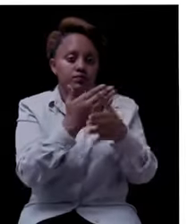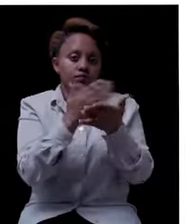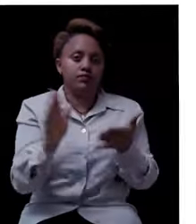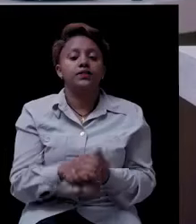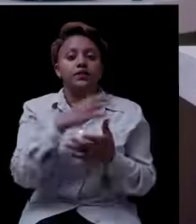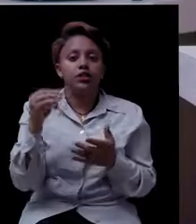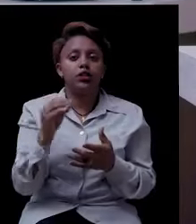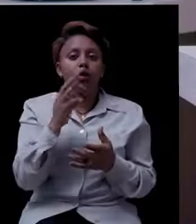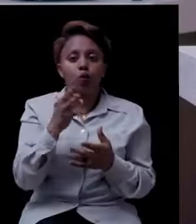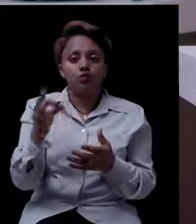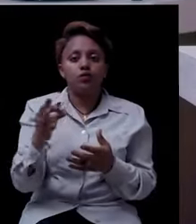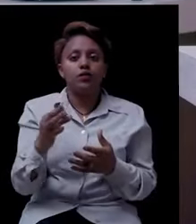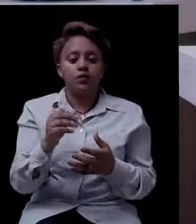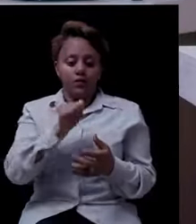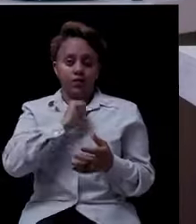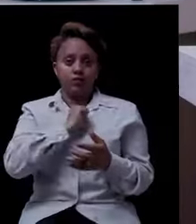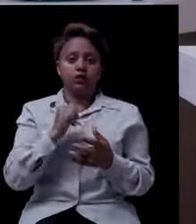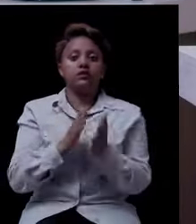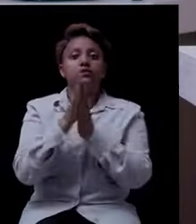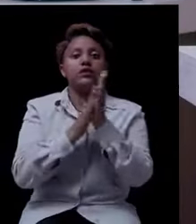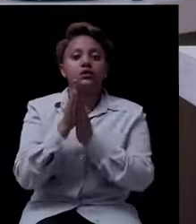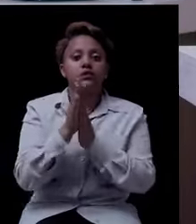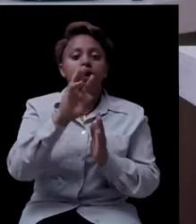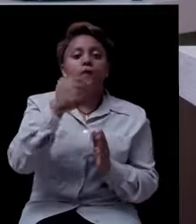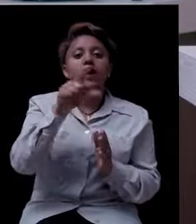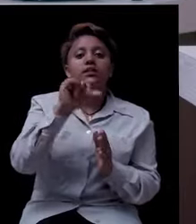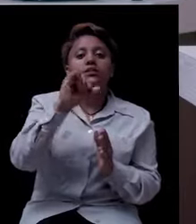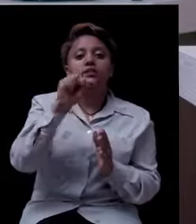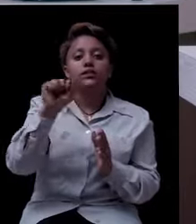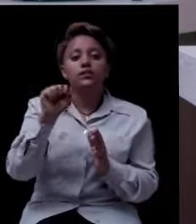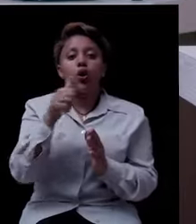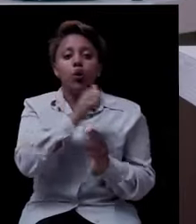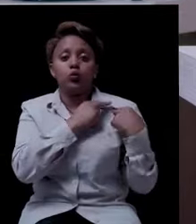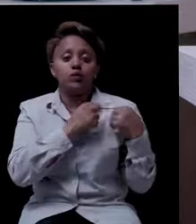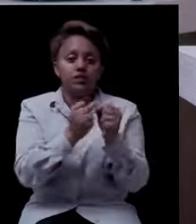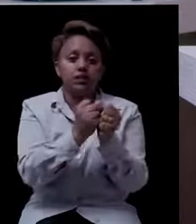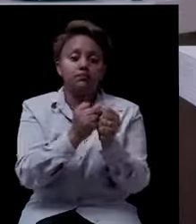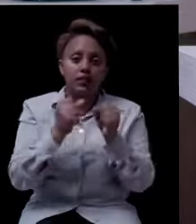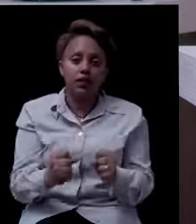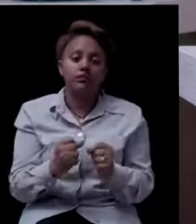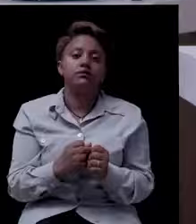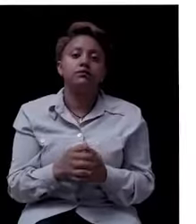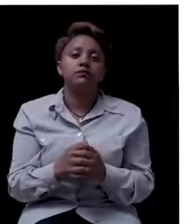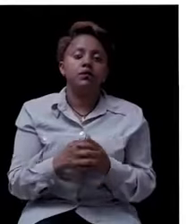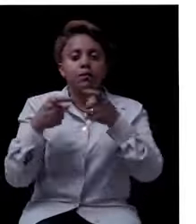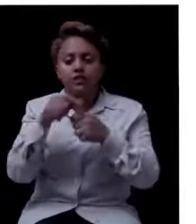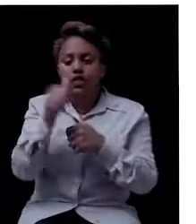malicious attacks. An autonomic system can self-manage anything including a single property or multiple